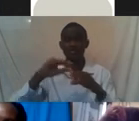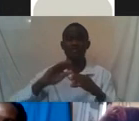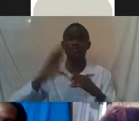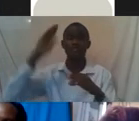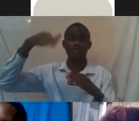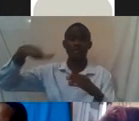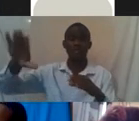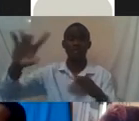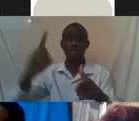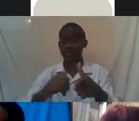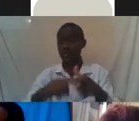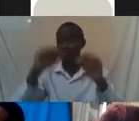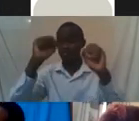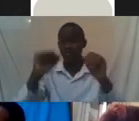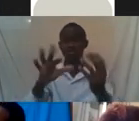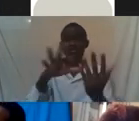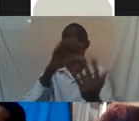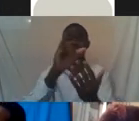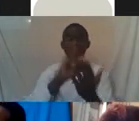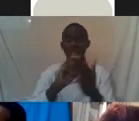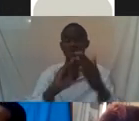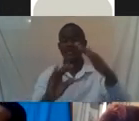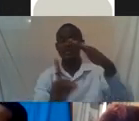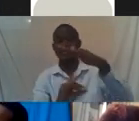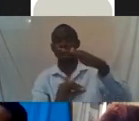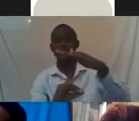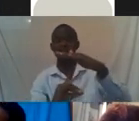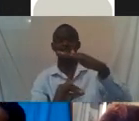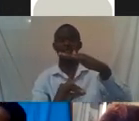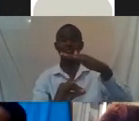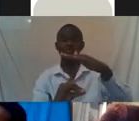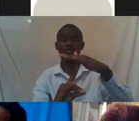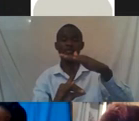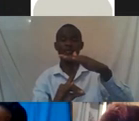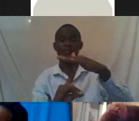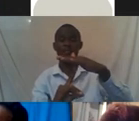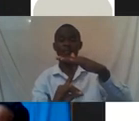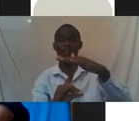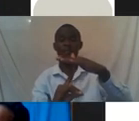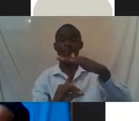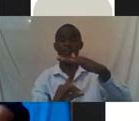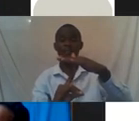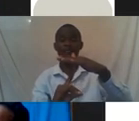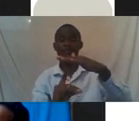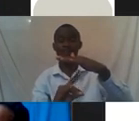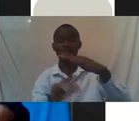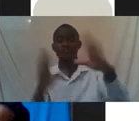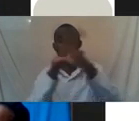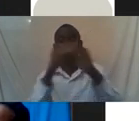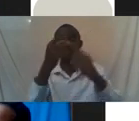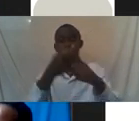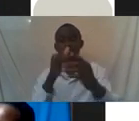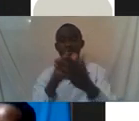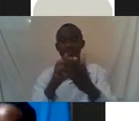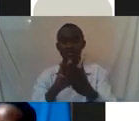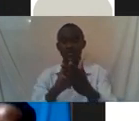that deputy prime minister. So you will have a president from one party, a deputy president from that party, a